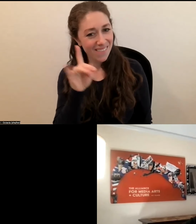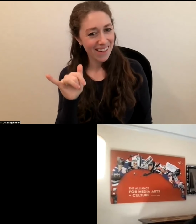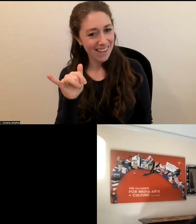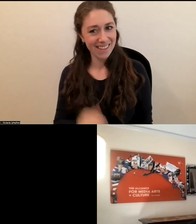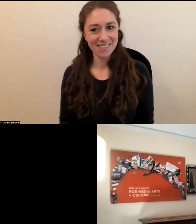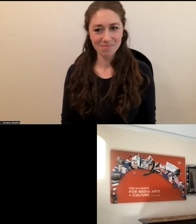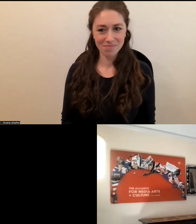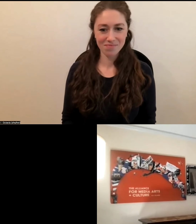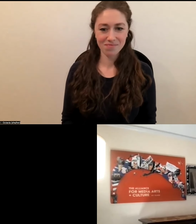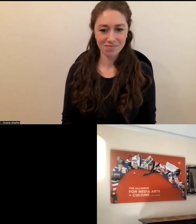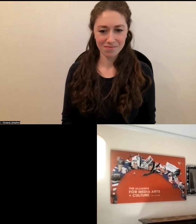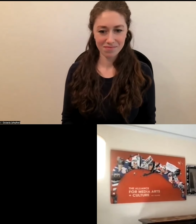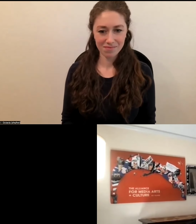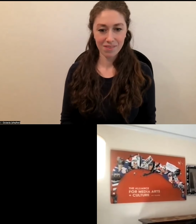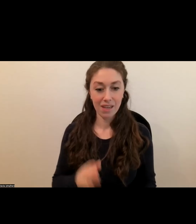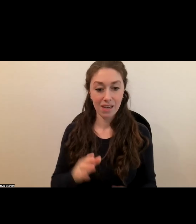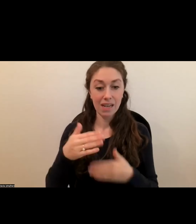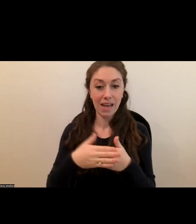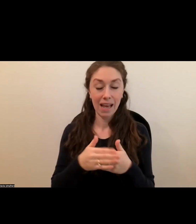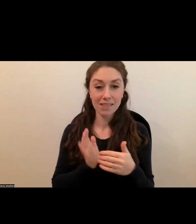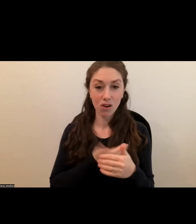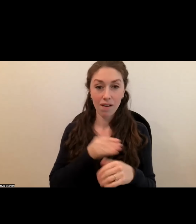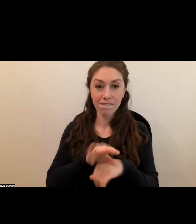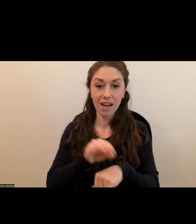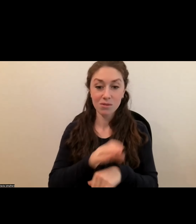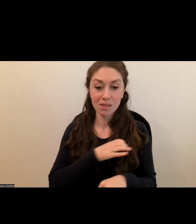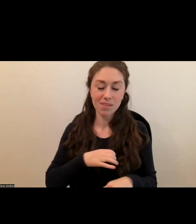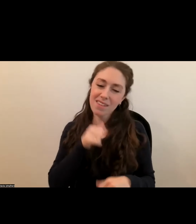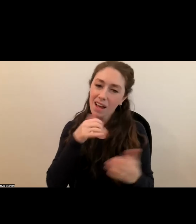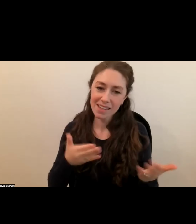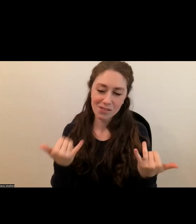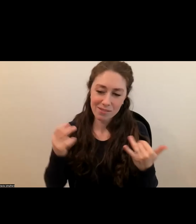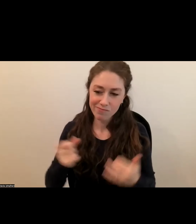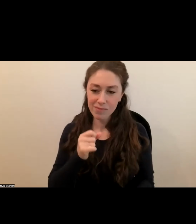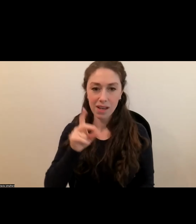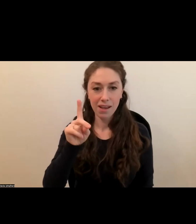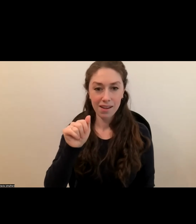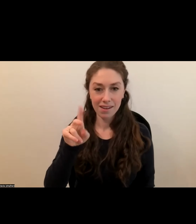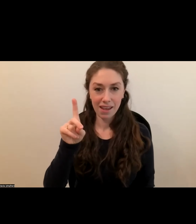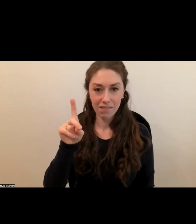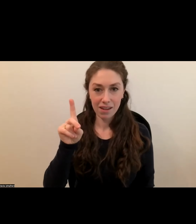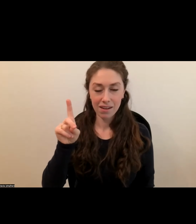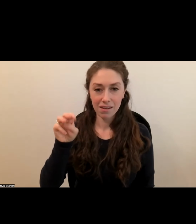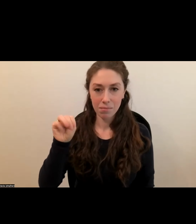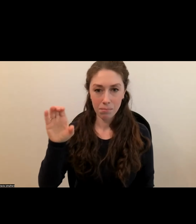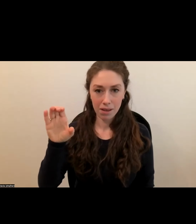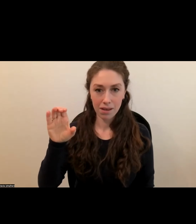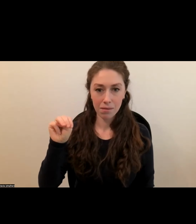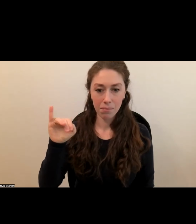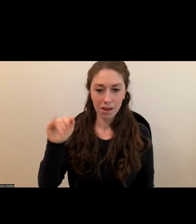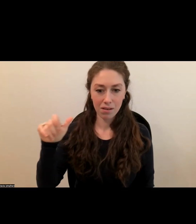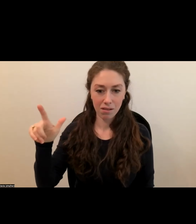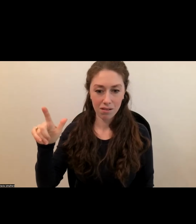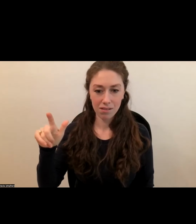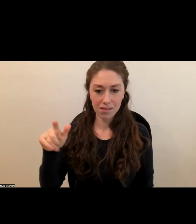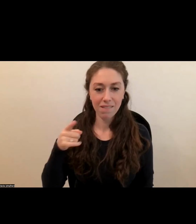And next in the on our advisory committee, he's not here today, but David McMichael is joining us from Hyperreal